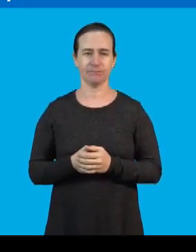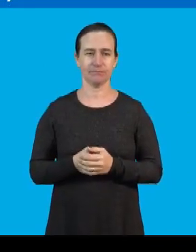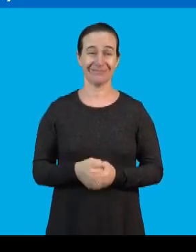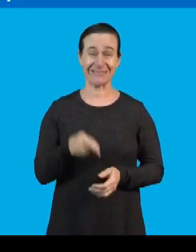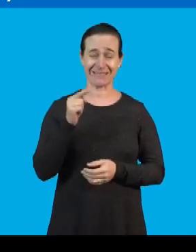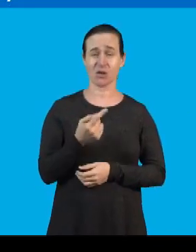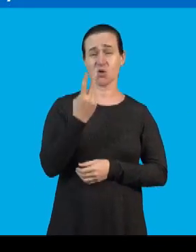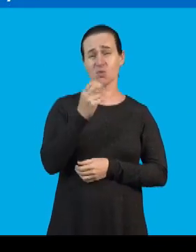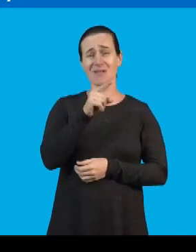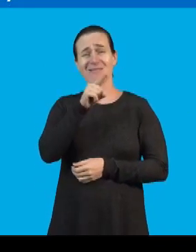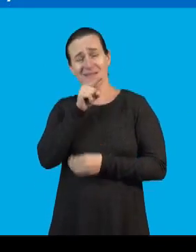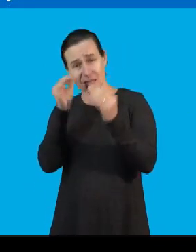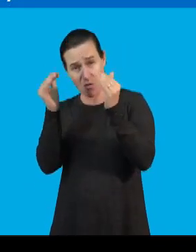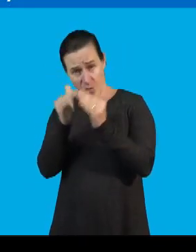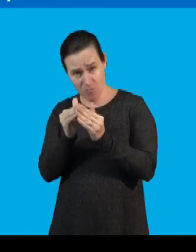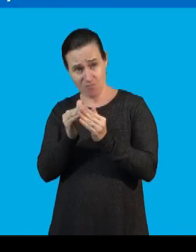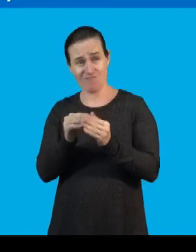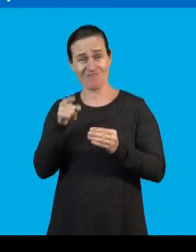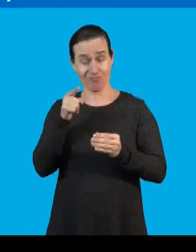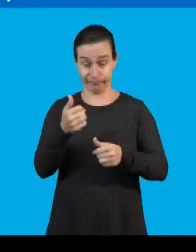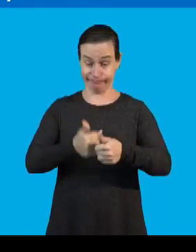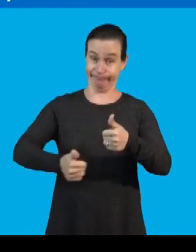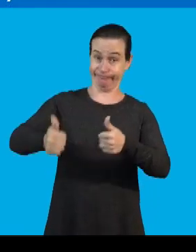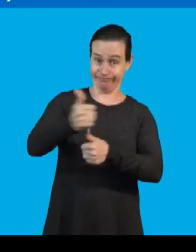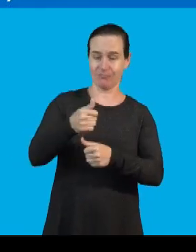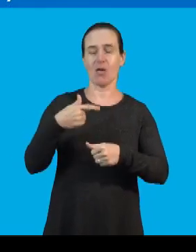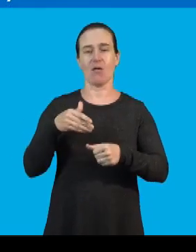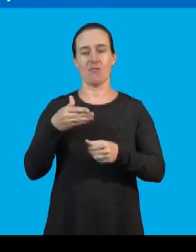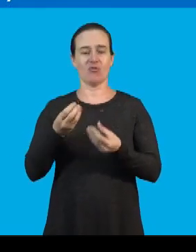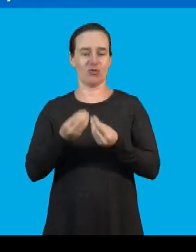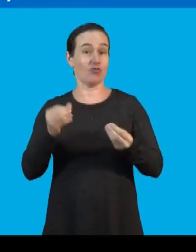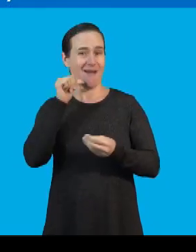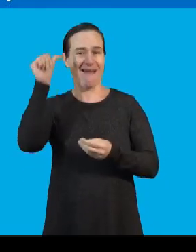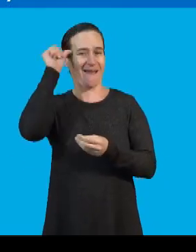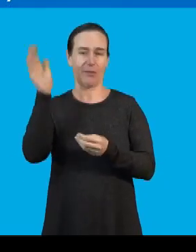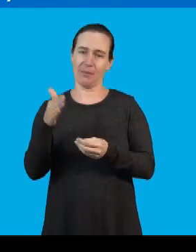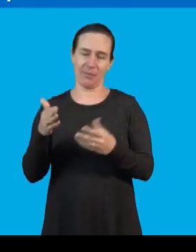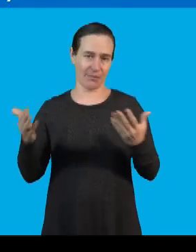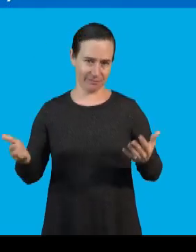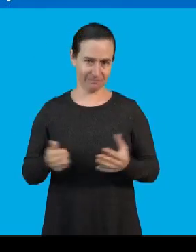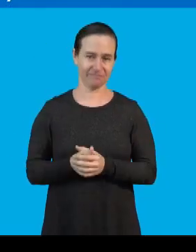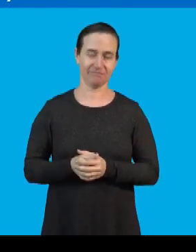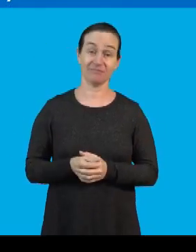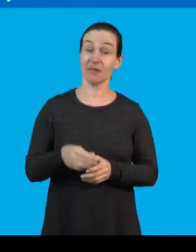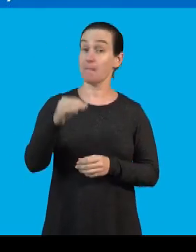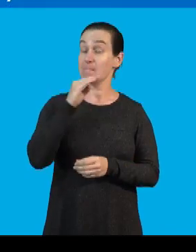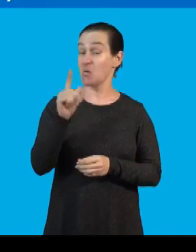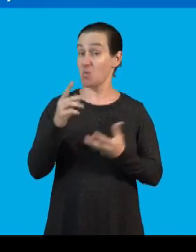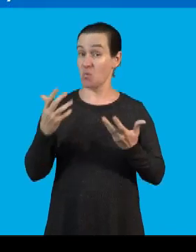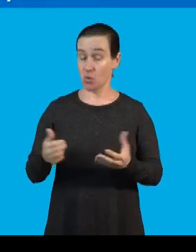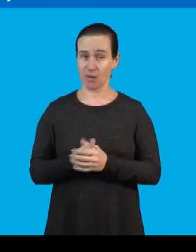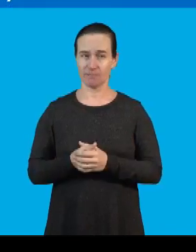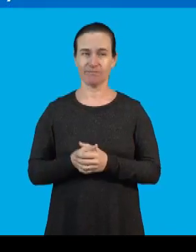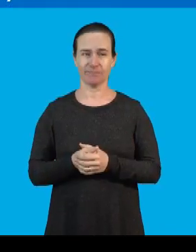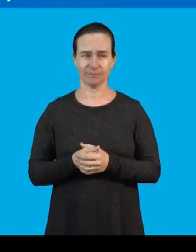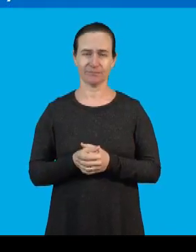all right? And then we're looking at placing in foster care. So they say 20,000 households in our country